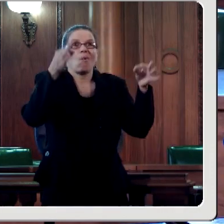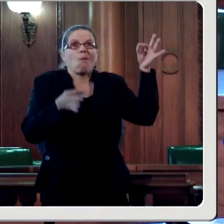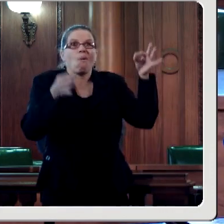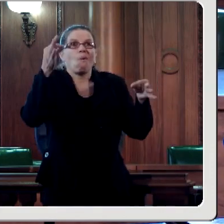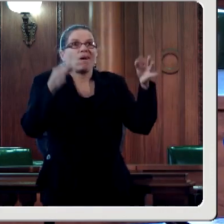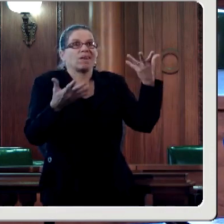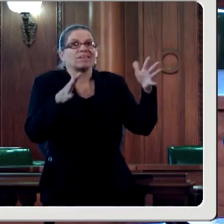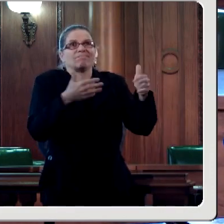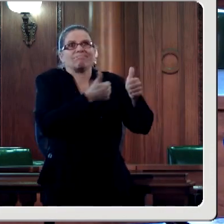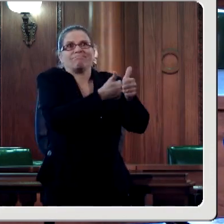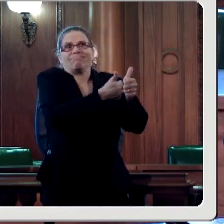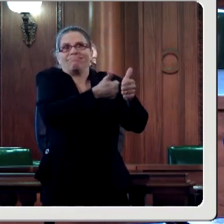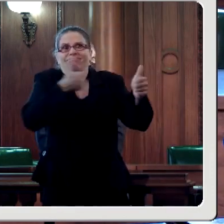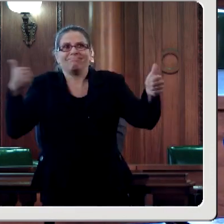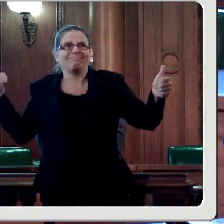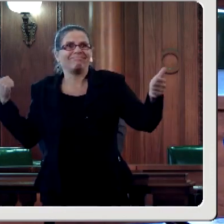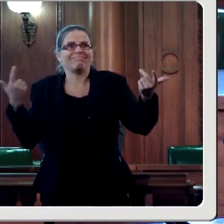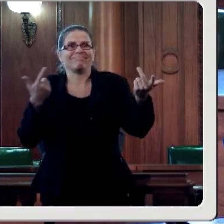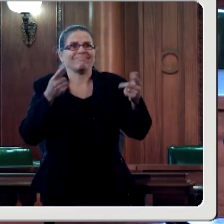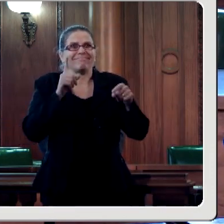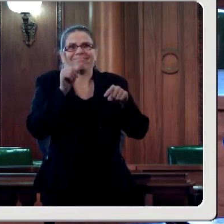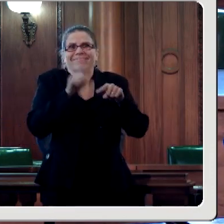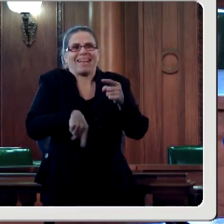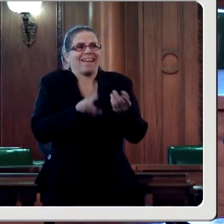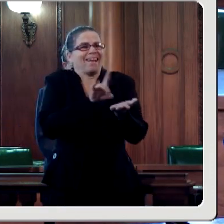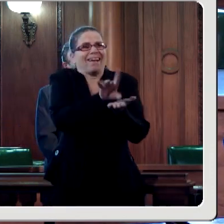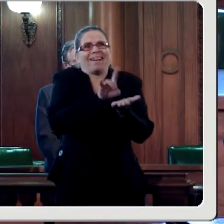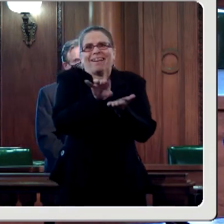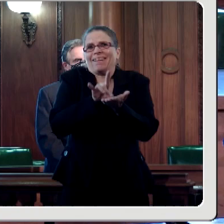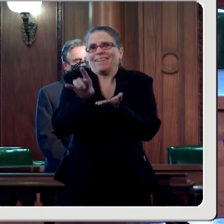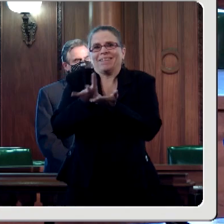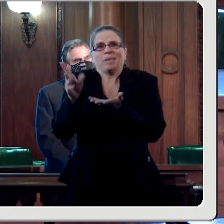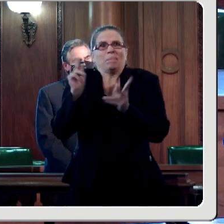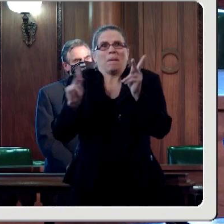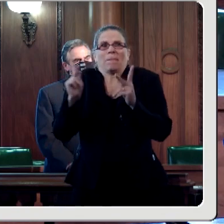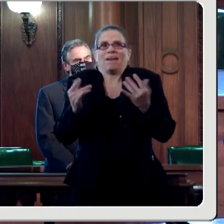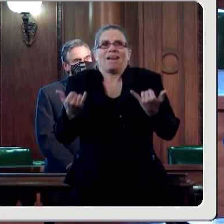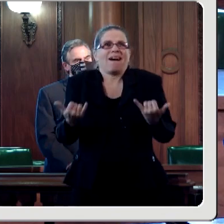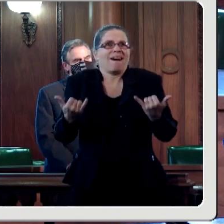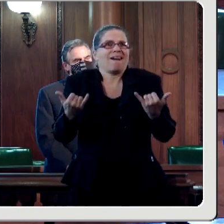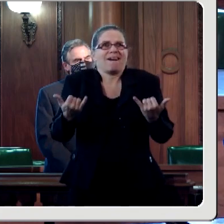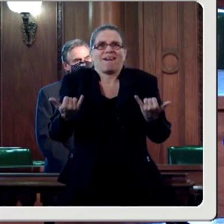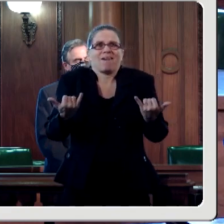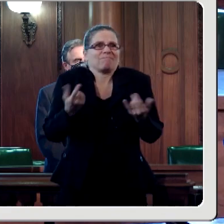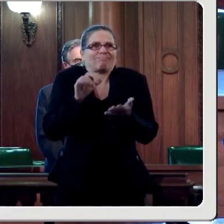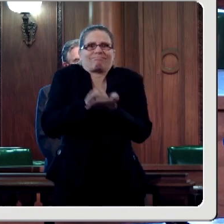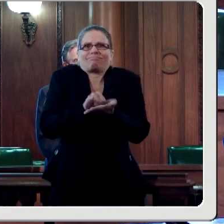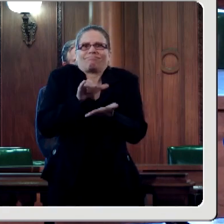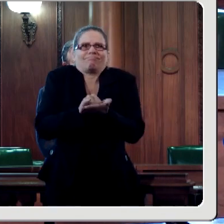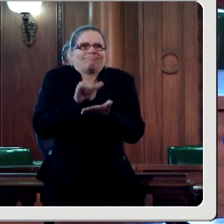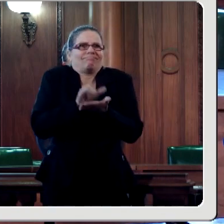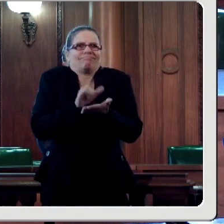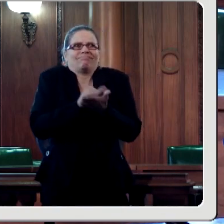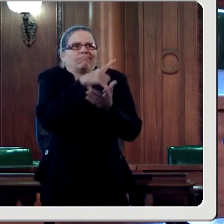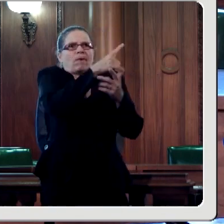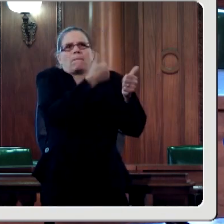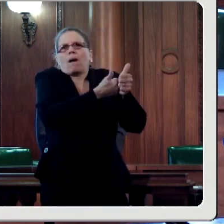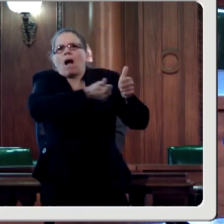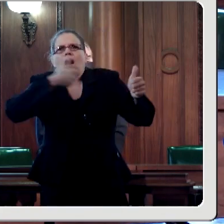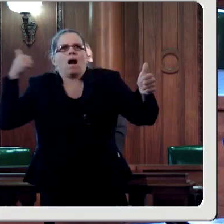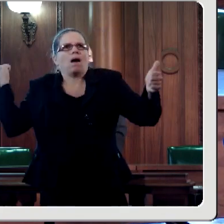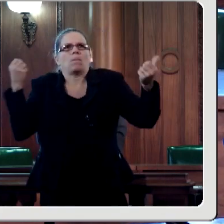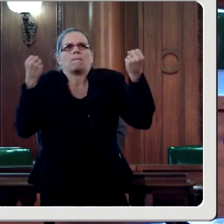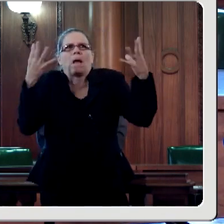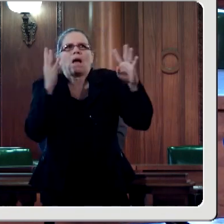with regards to eviction processing. So there's kind of a built-in window. But again, you know, this is a situation